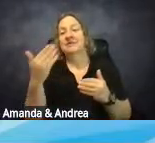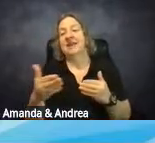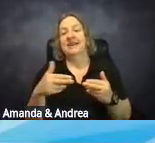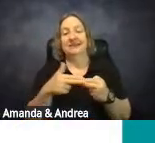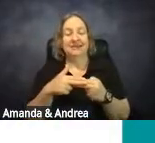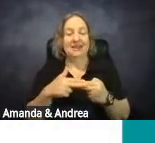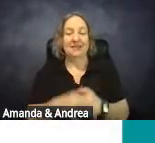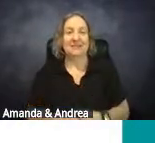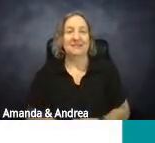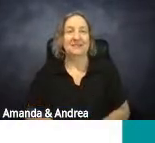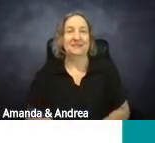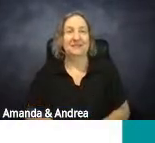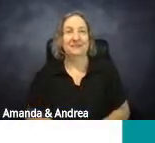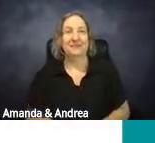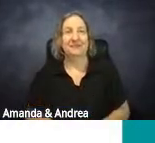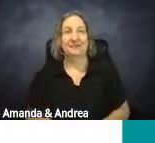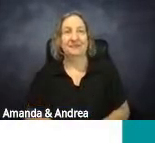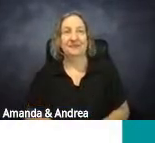slide.